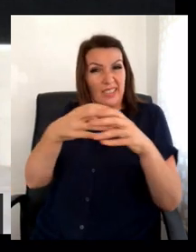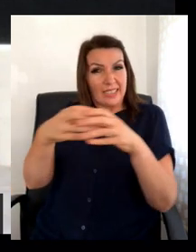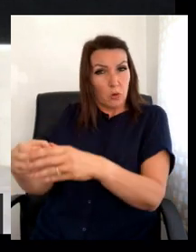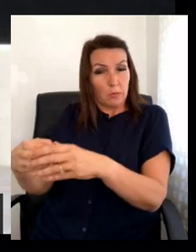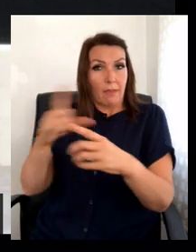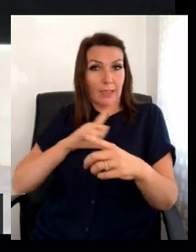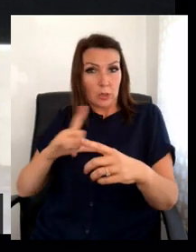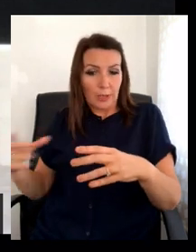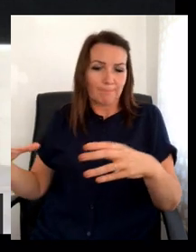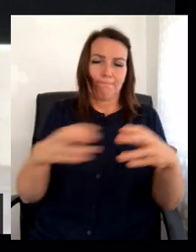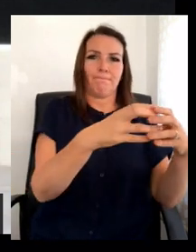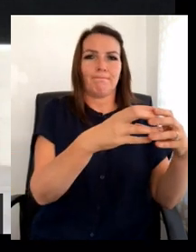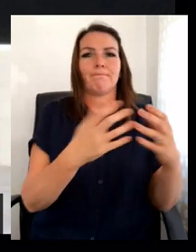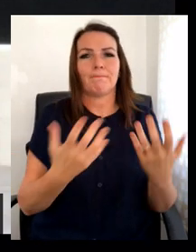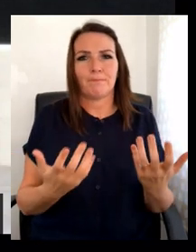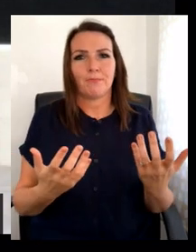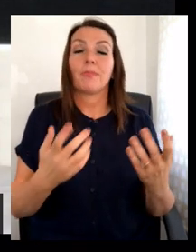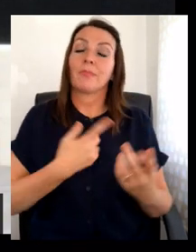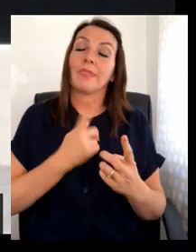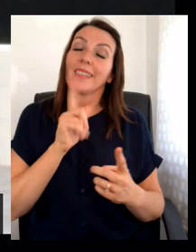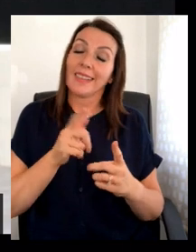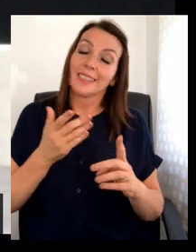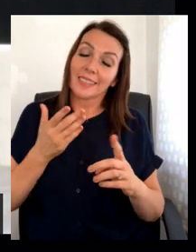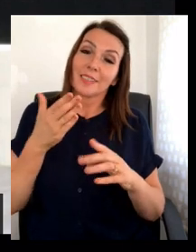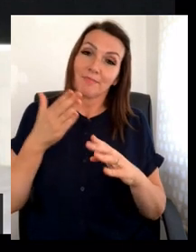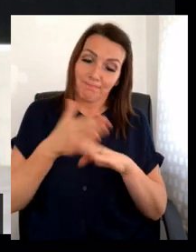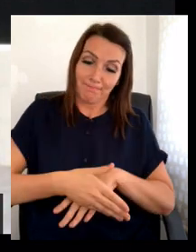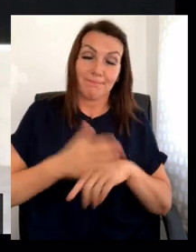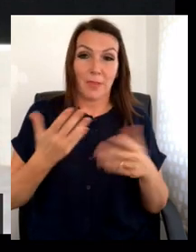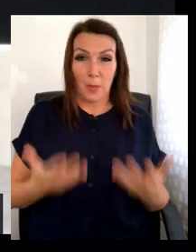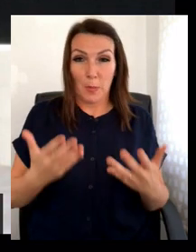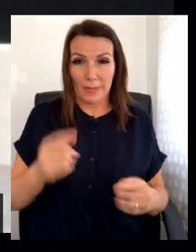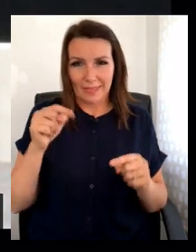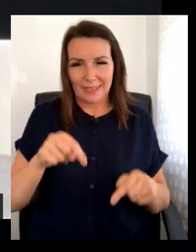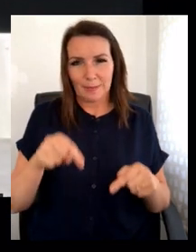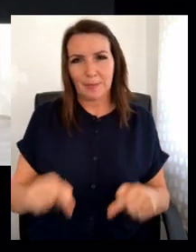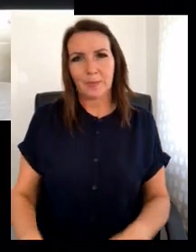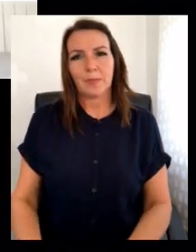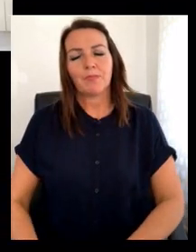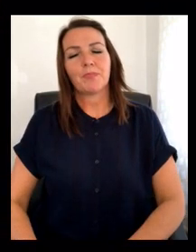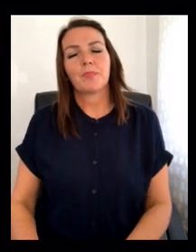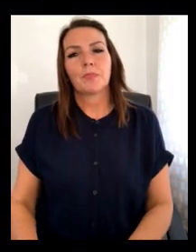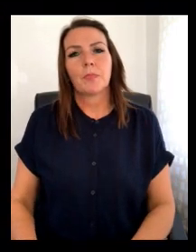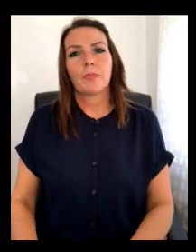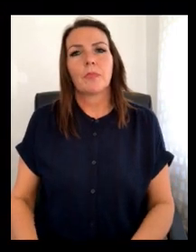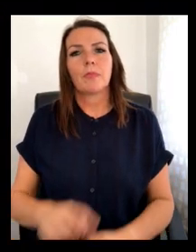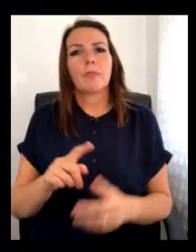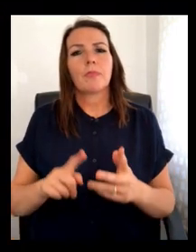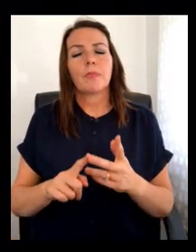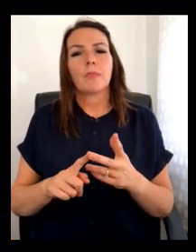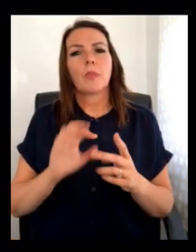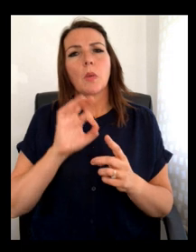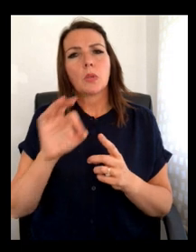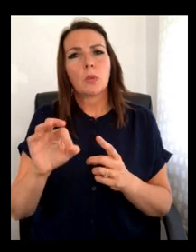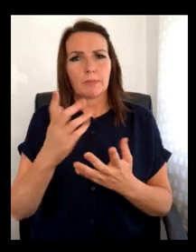So yeah, I think that's what I'm working on at the moment. How has the collaborative aspect of